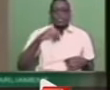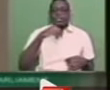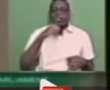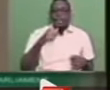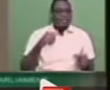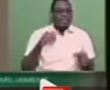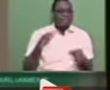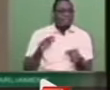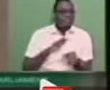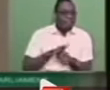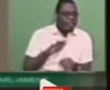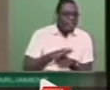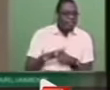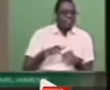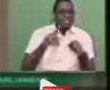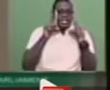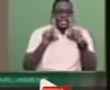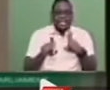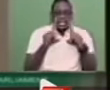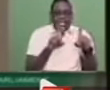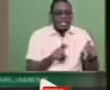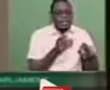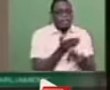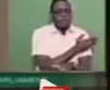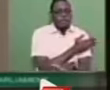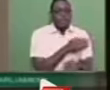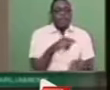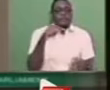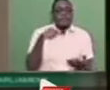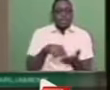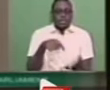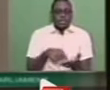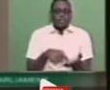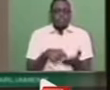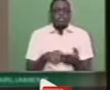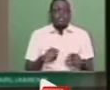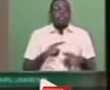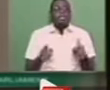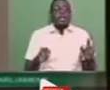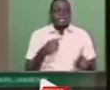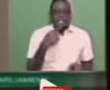elections could continue to say they acted on the data.